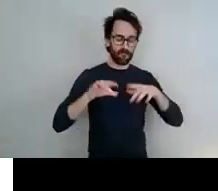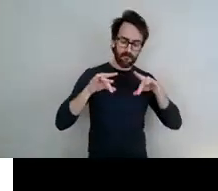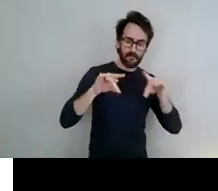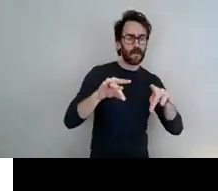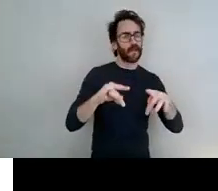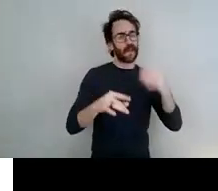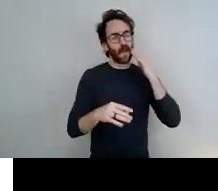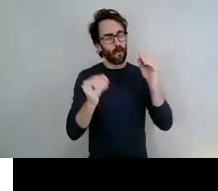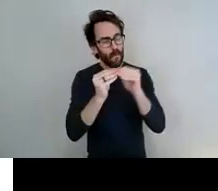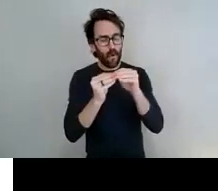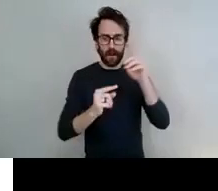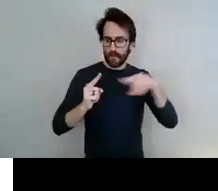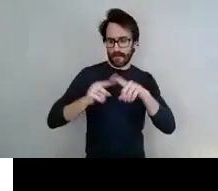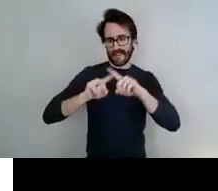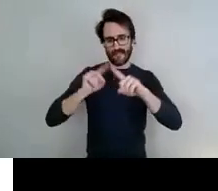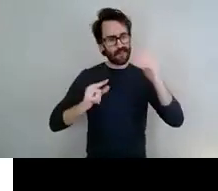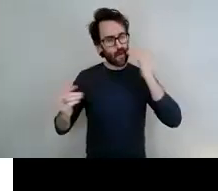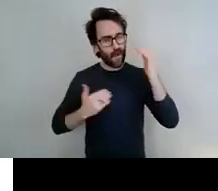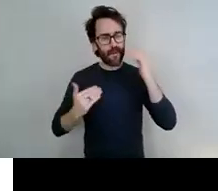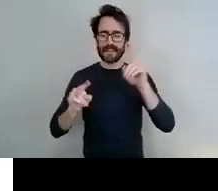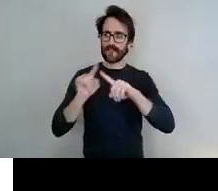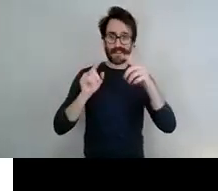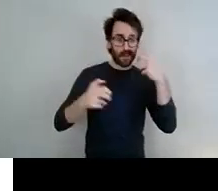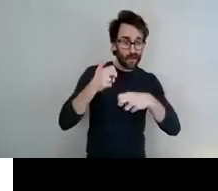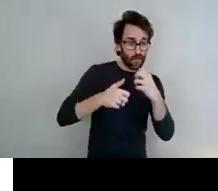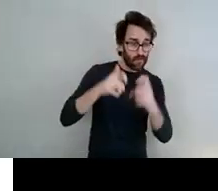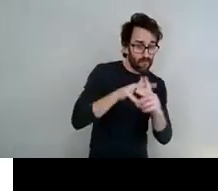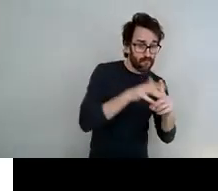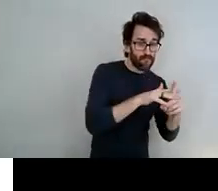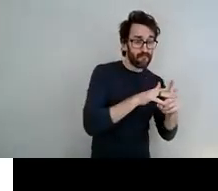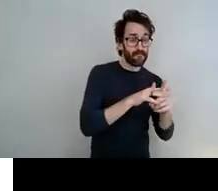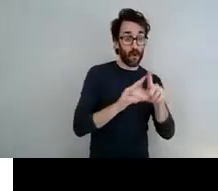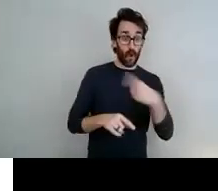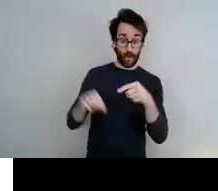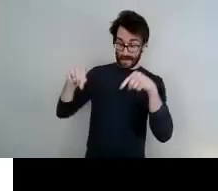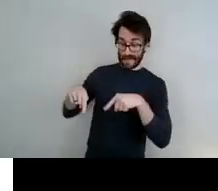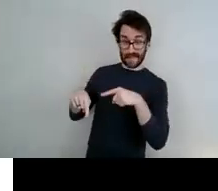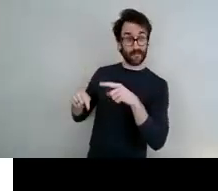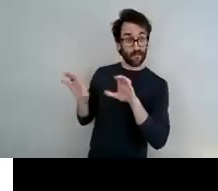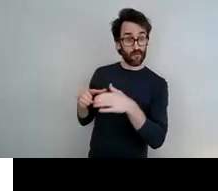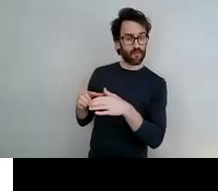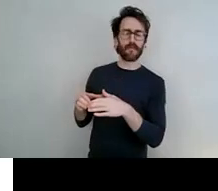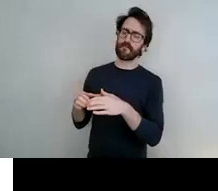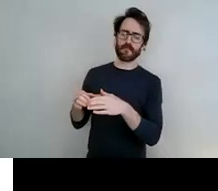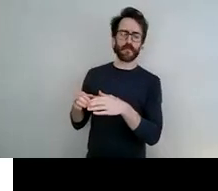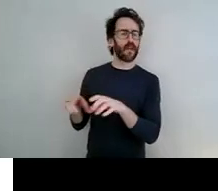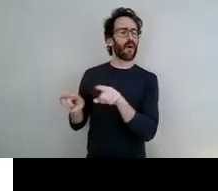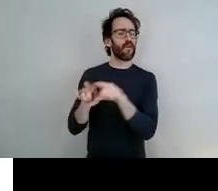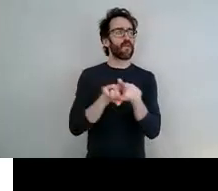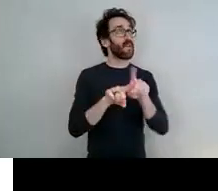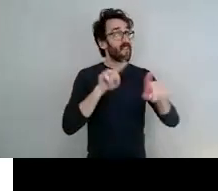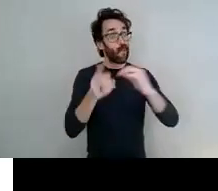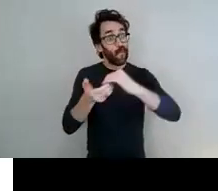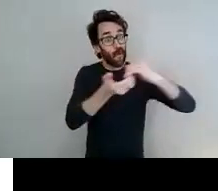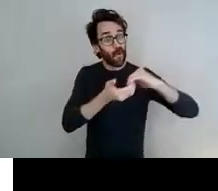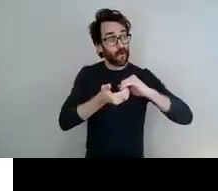have expanded the amount of work that we do, not only within our organization, but also with the partners that we work with to make sure that we meet the